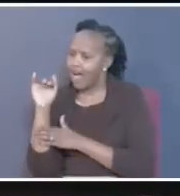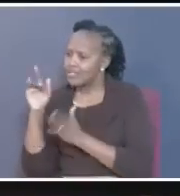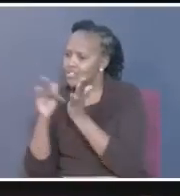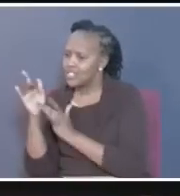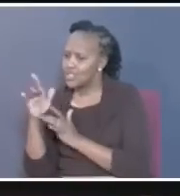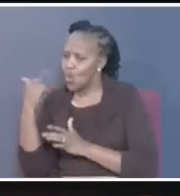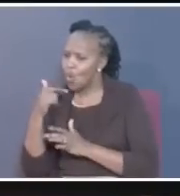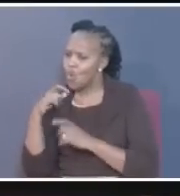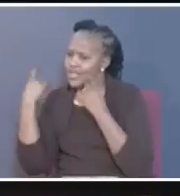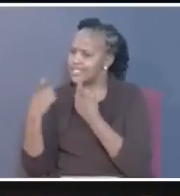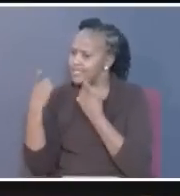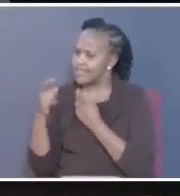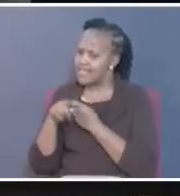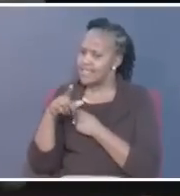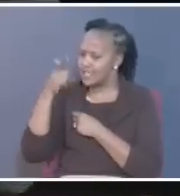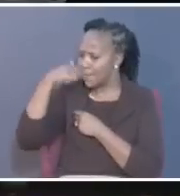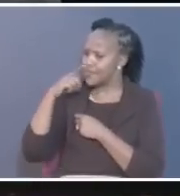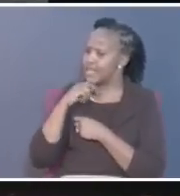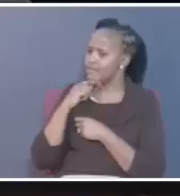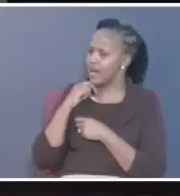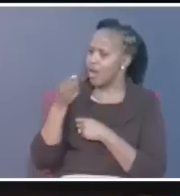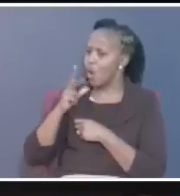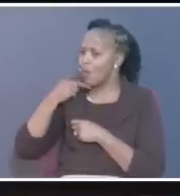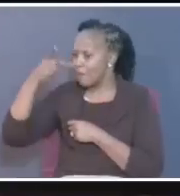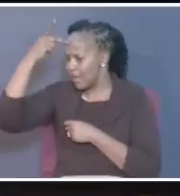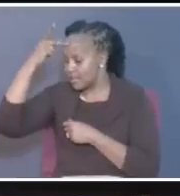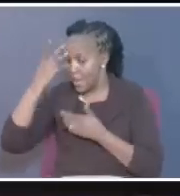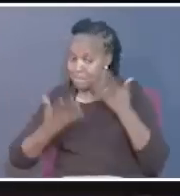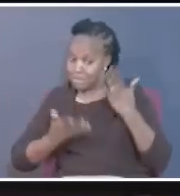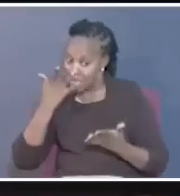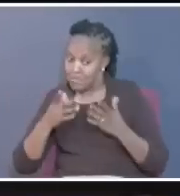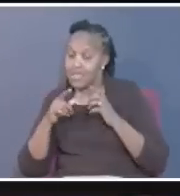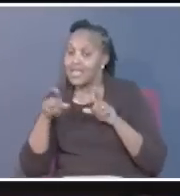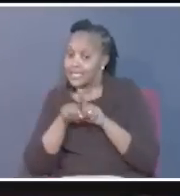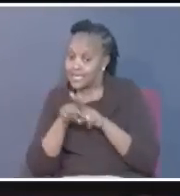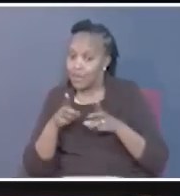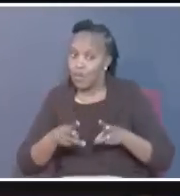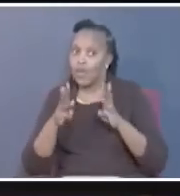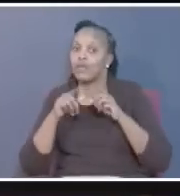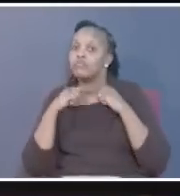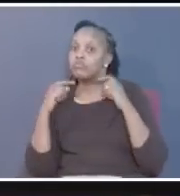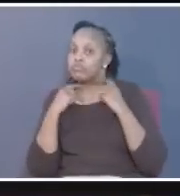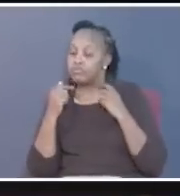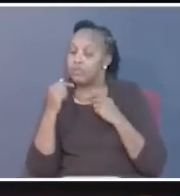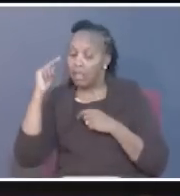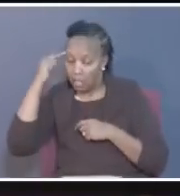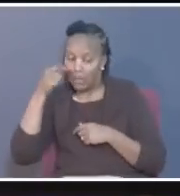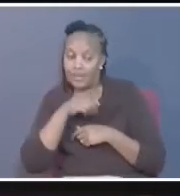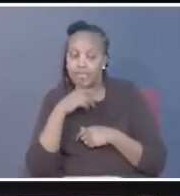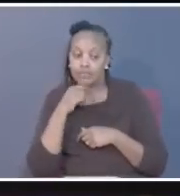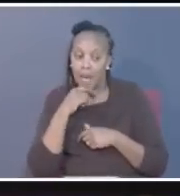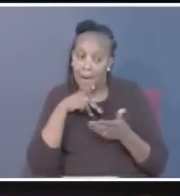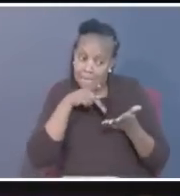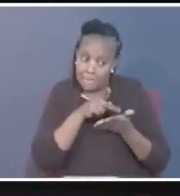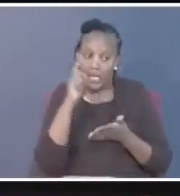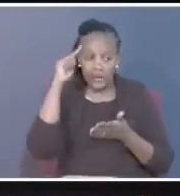parents? Maybe the priest thought that this man is paying for his sins, so let him deal